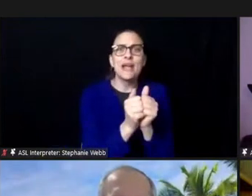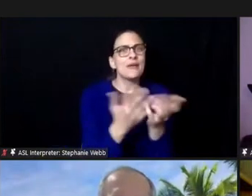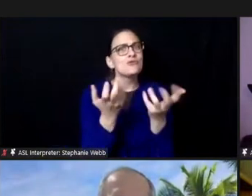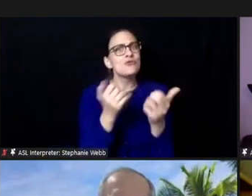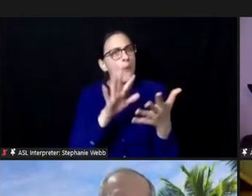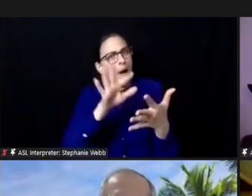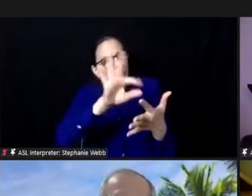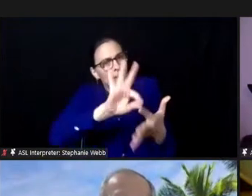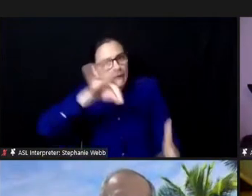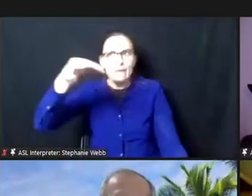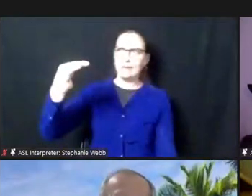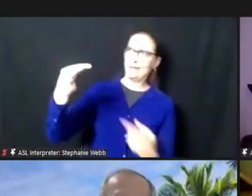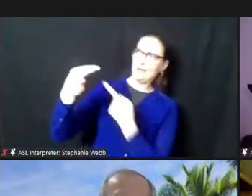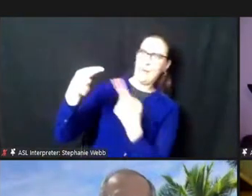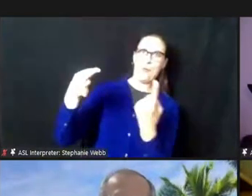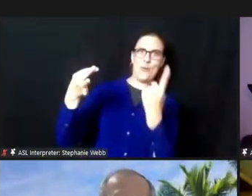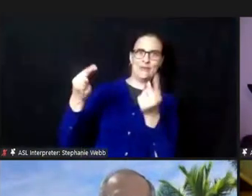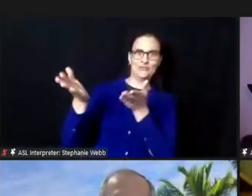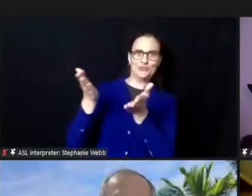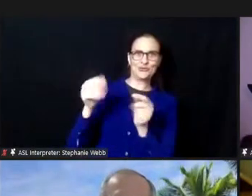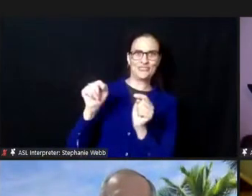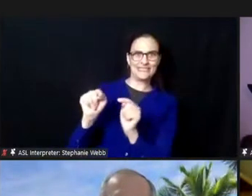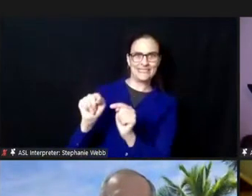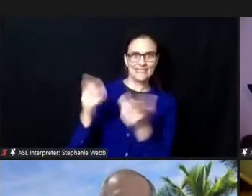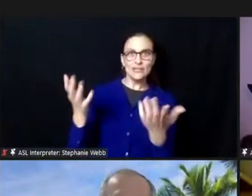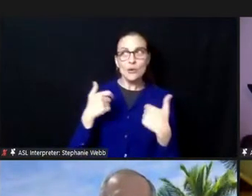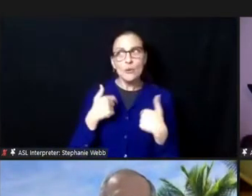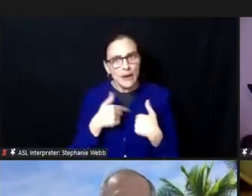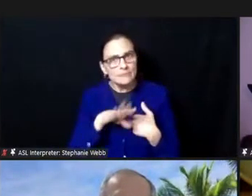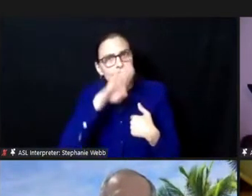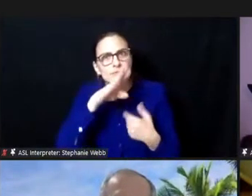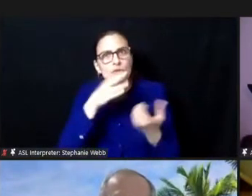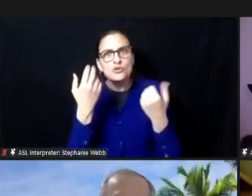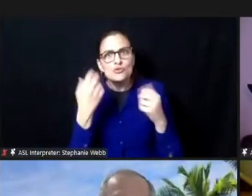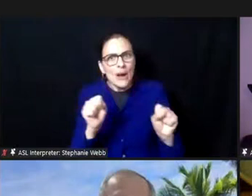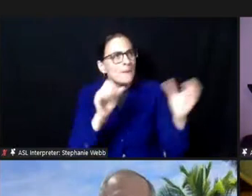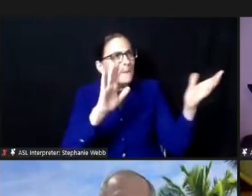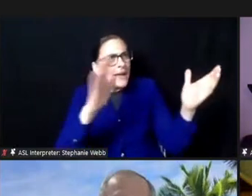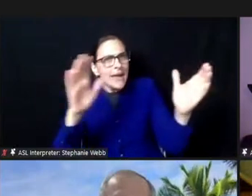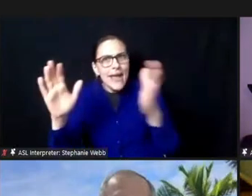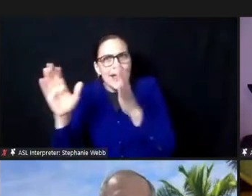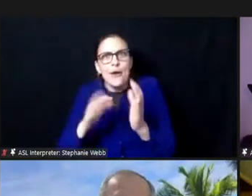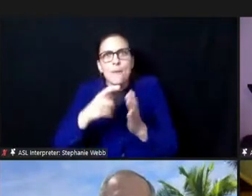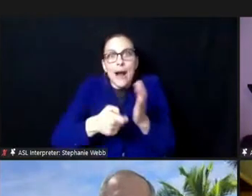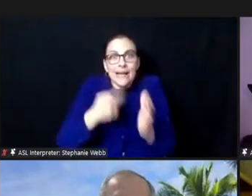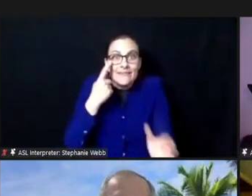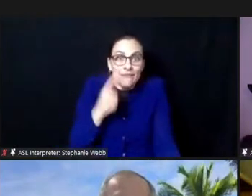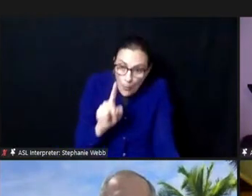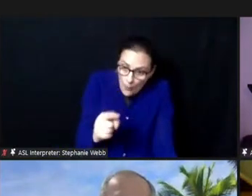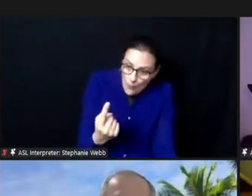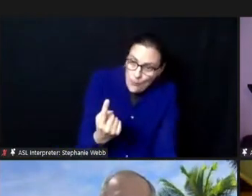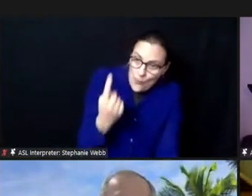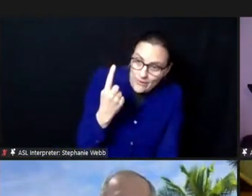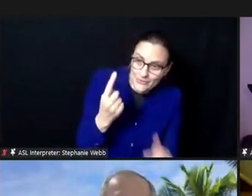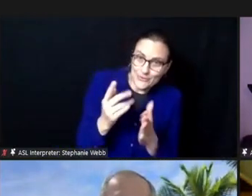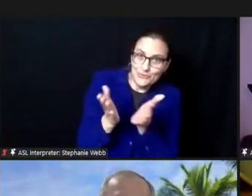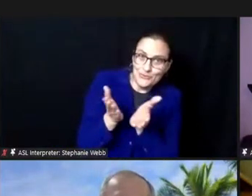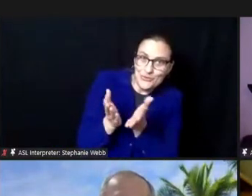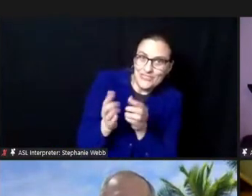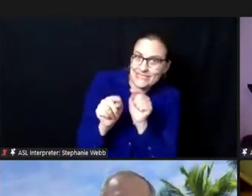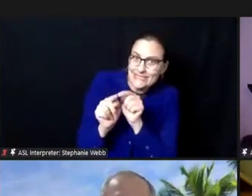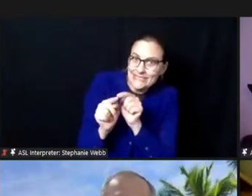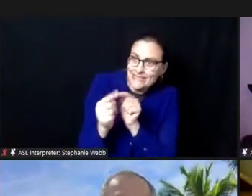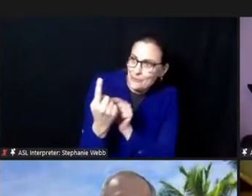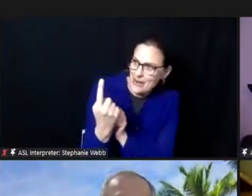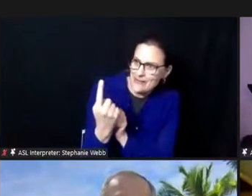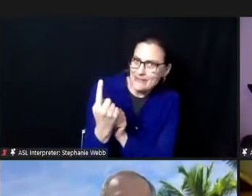others. And like Adaro said, it's nearly impossible to do that because none of them will provide that, none of